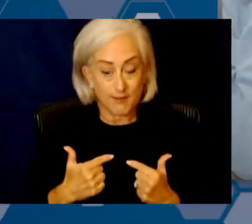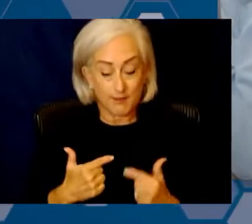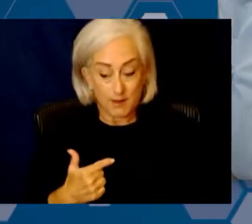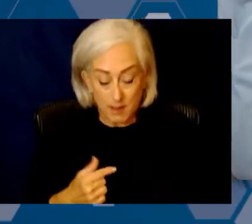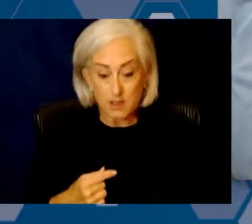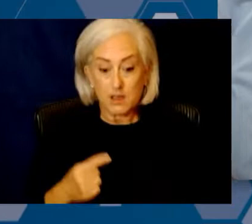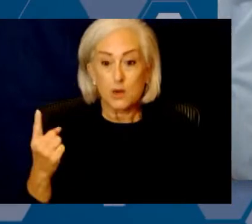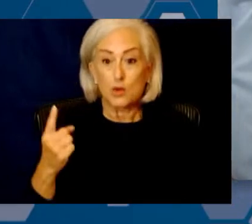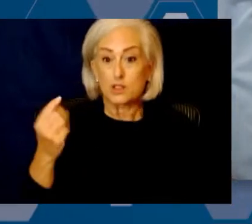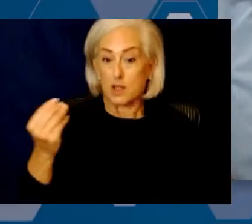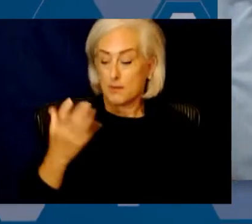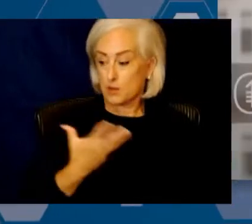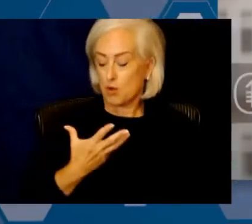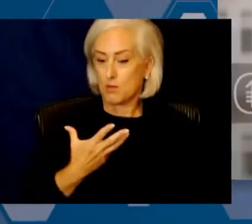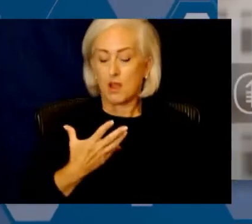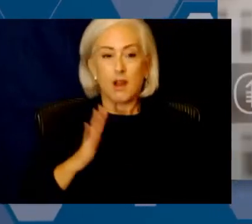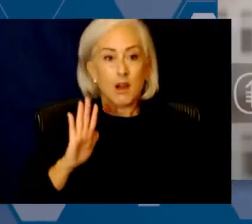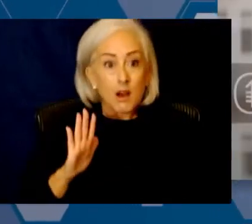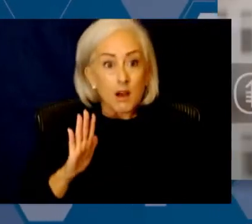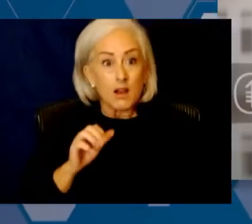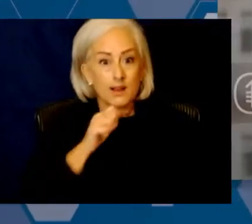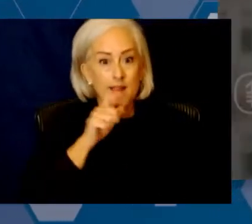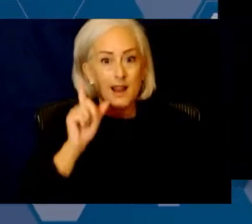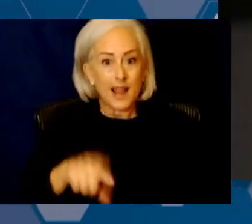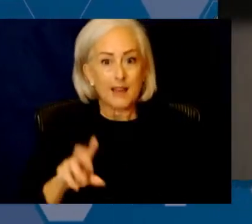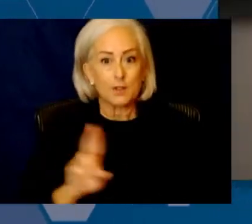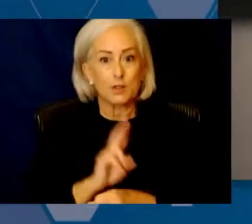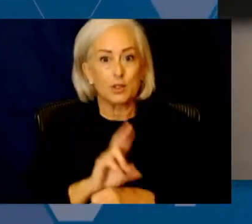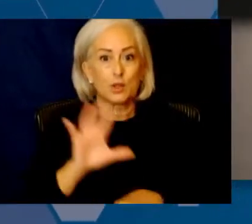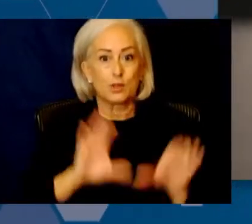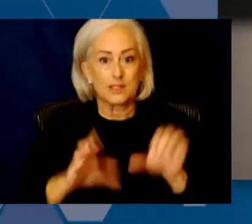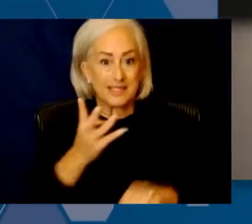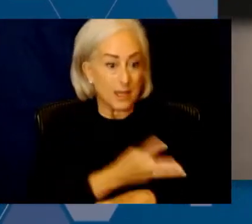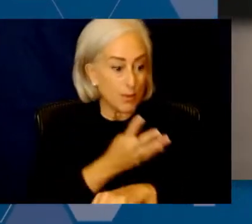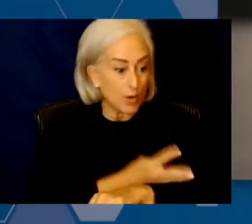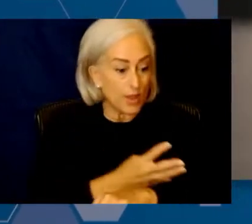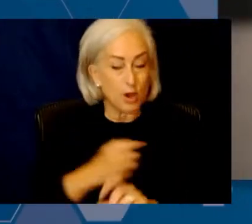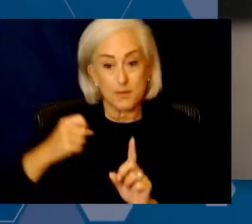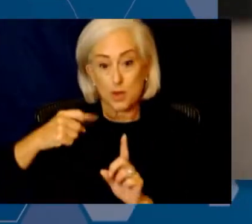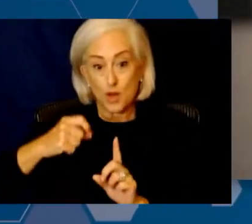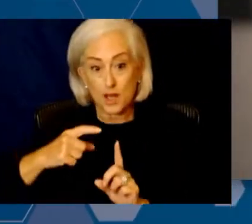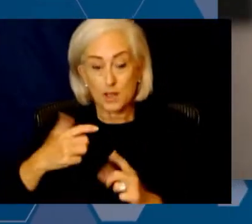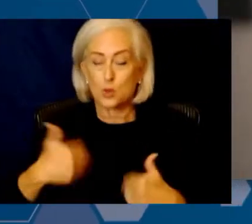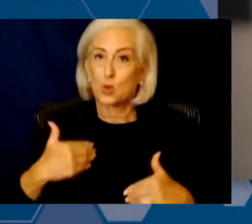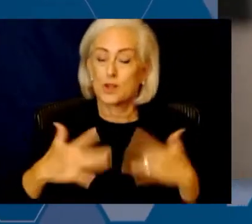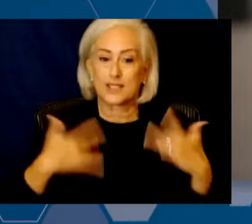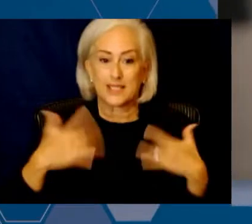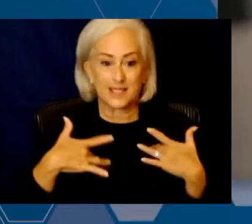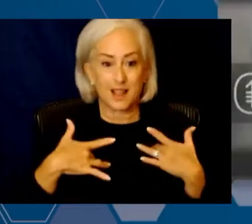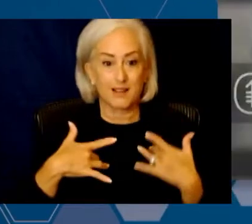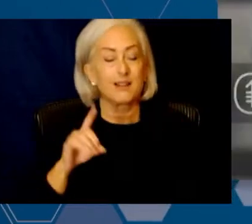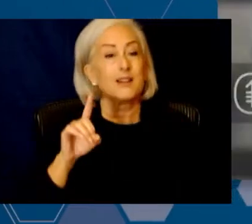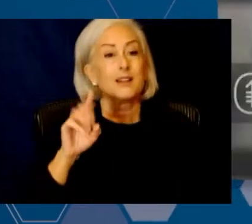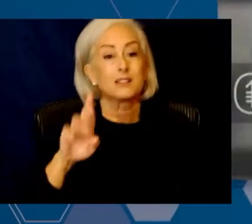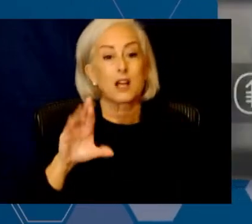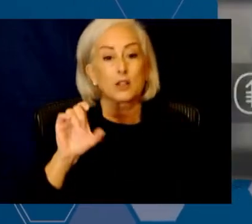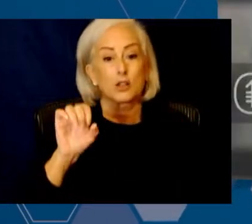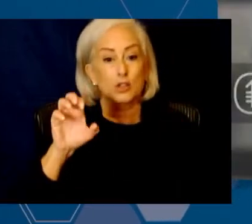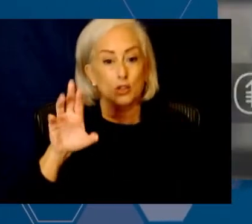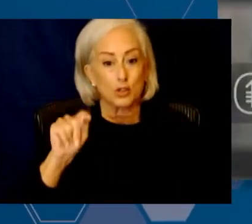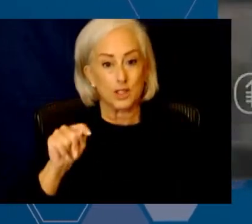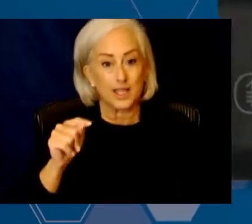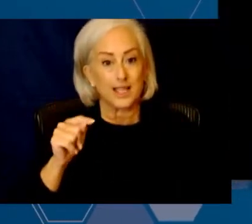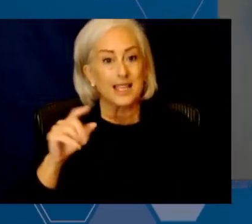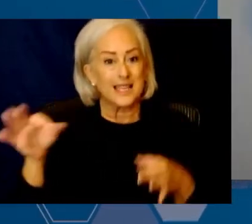have to undergo radiation and chemo, I was extremely excited. Dr. Cersei explained me about the immunotherapy,